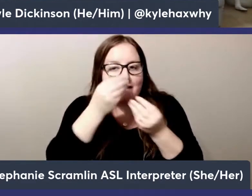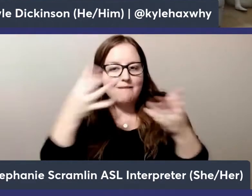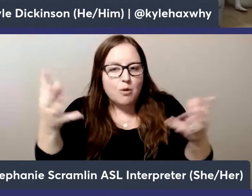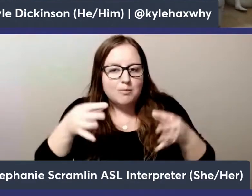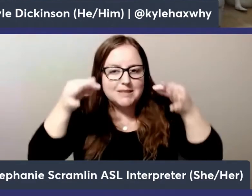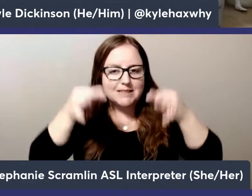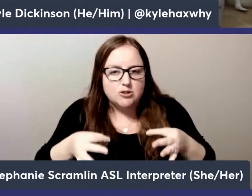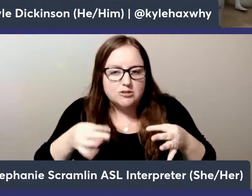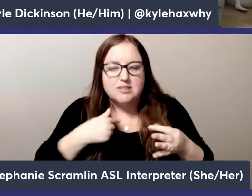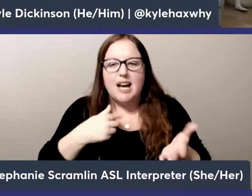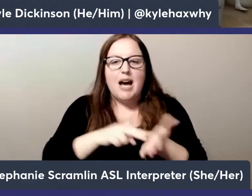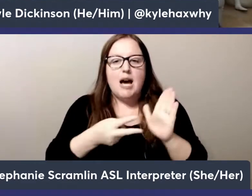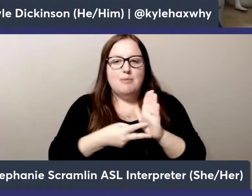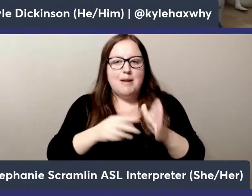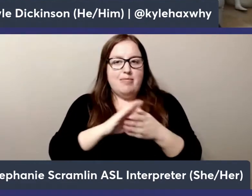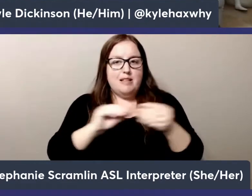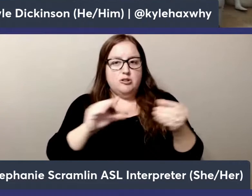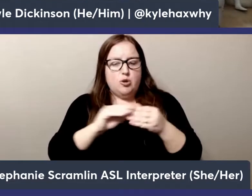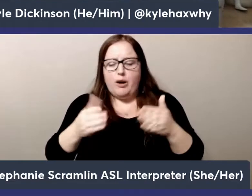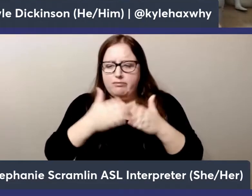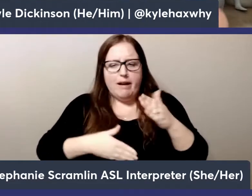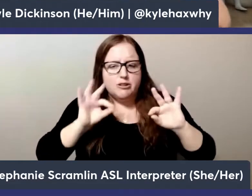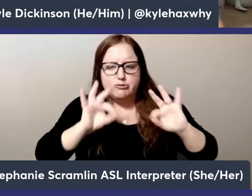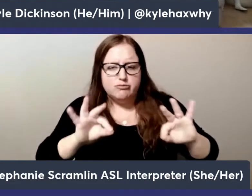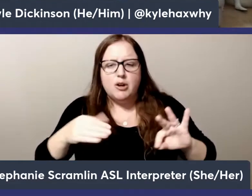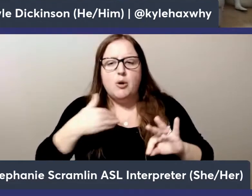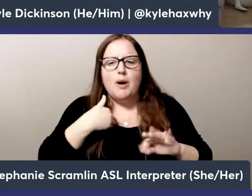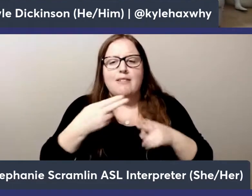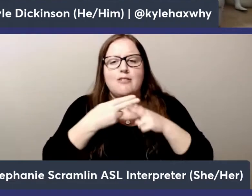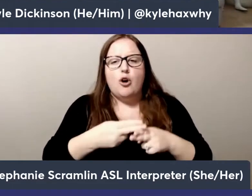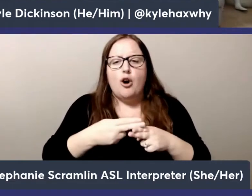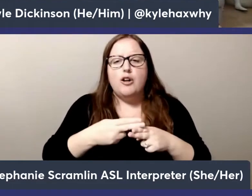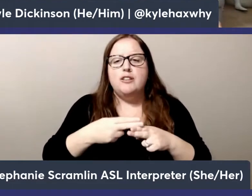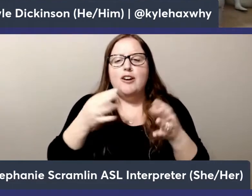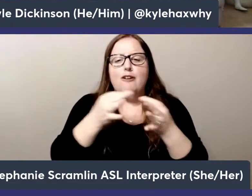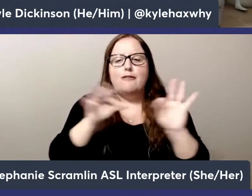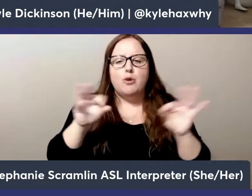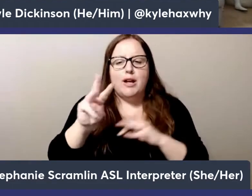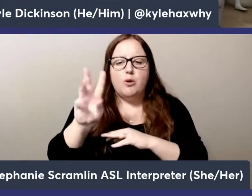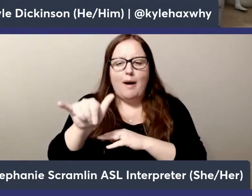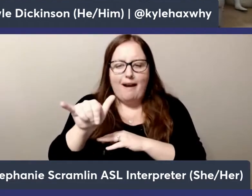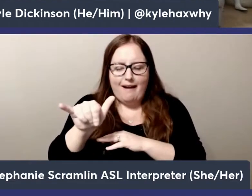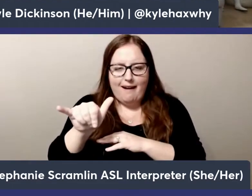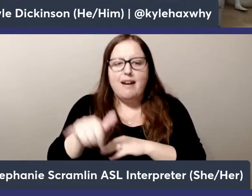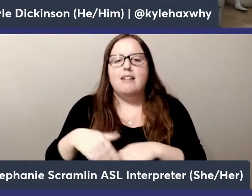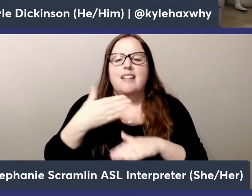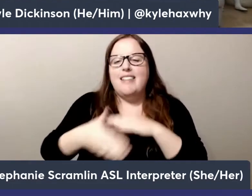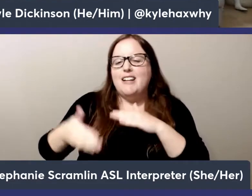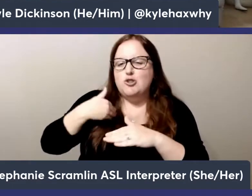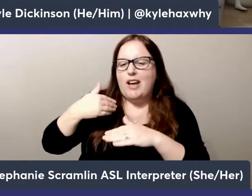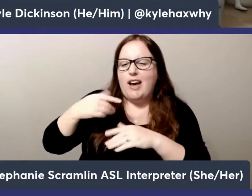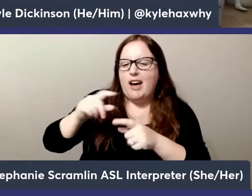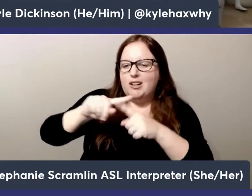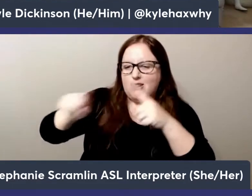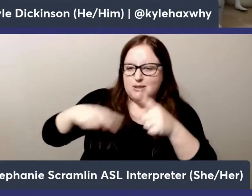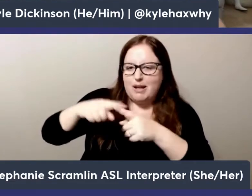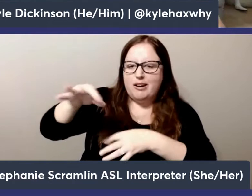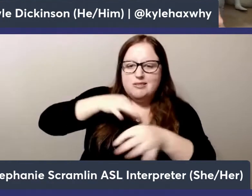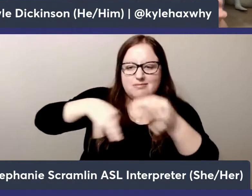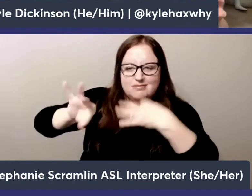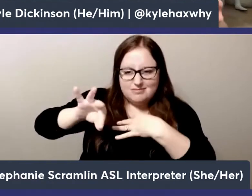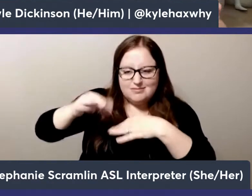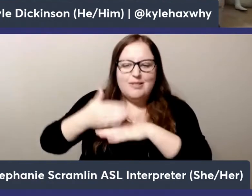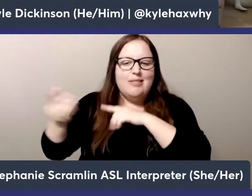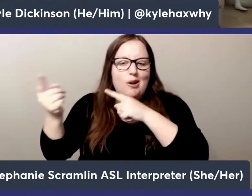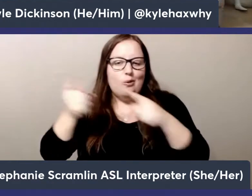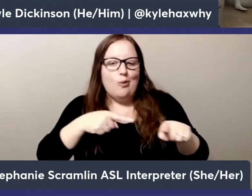I mean, the story ends very well. We have this thing called Freeway Service Patrol that put on a spare and she went to the dealership. But just thinking of ways that